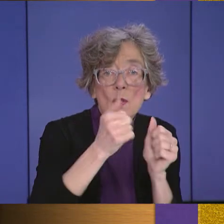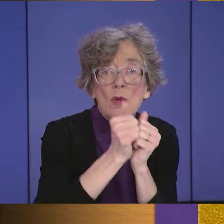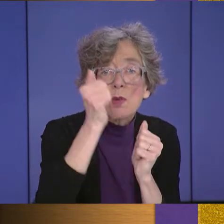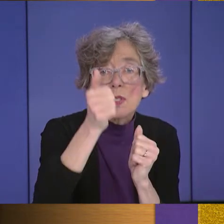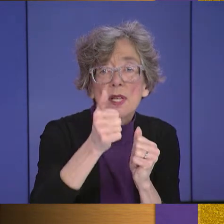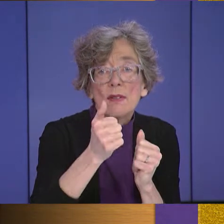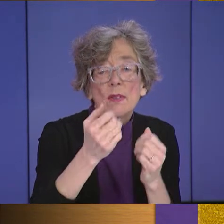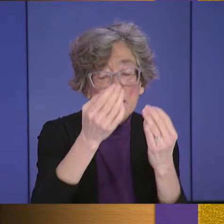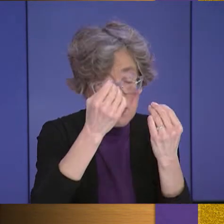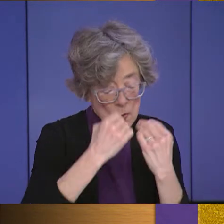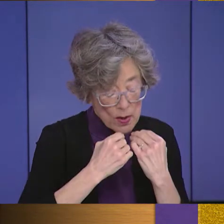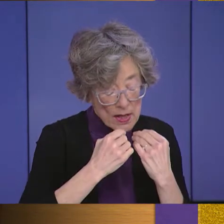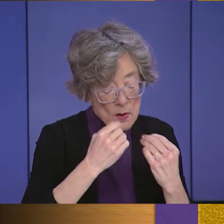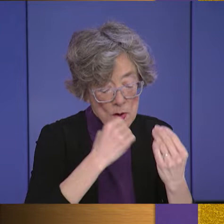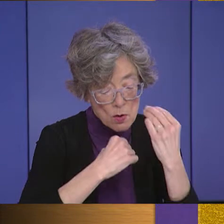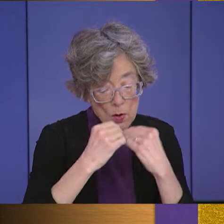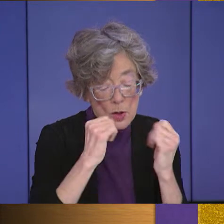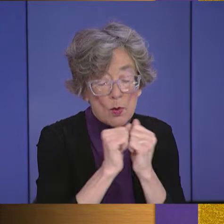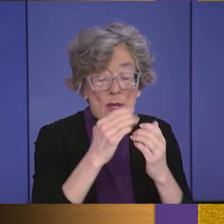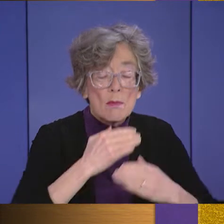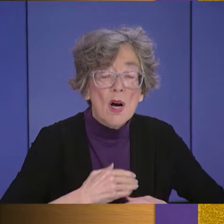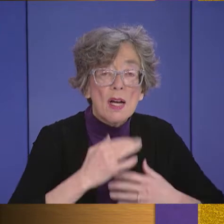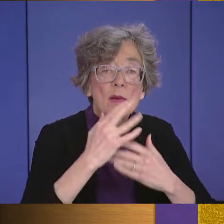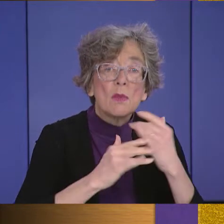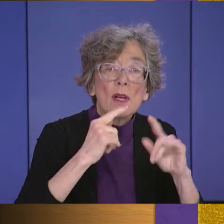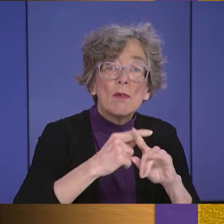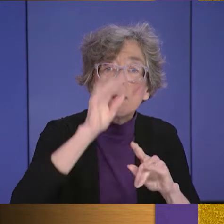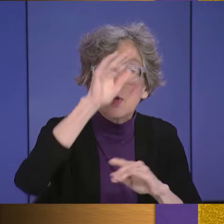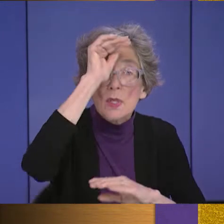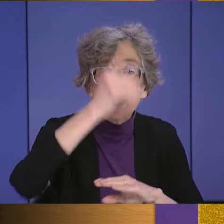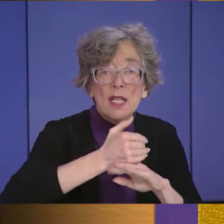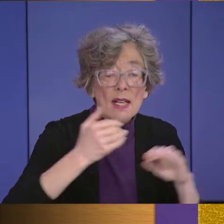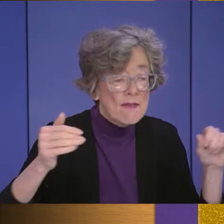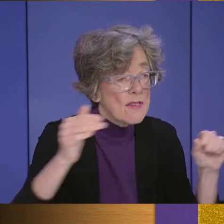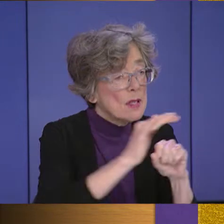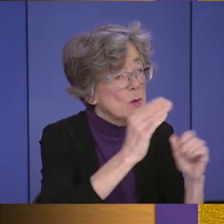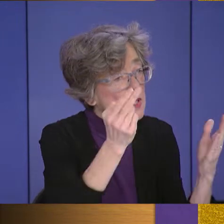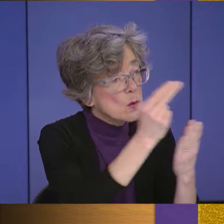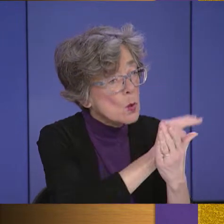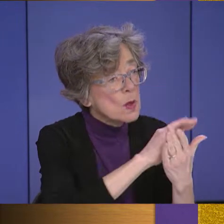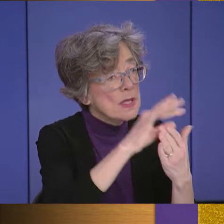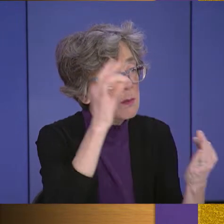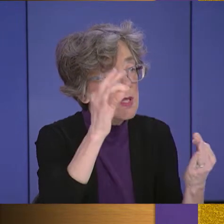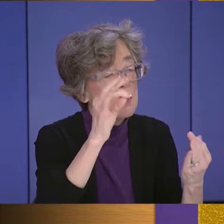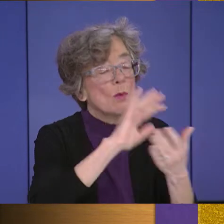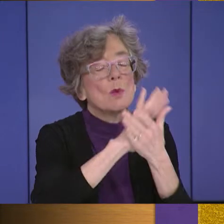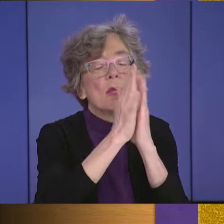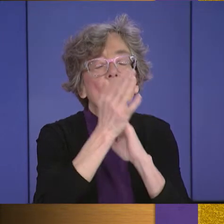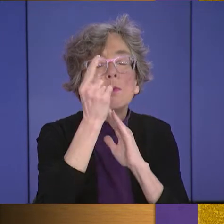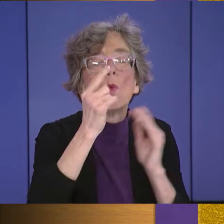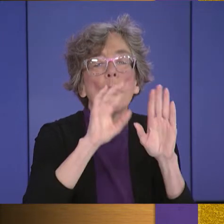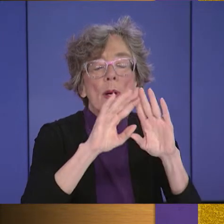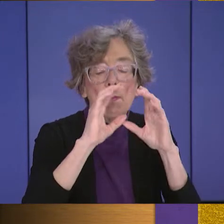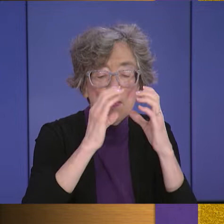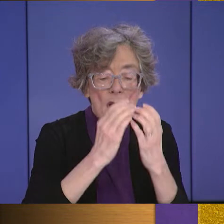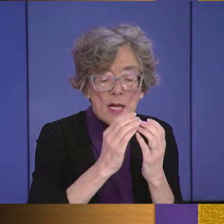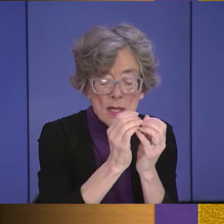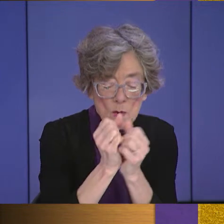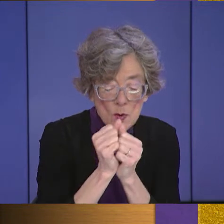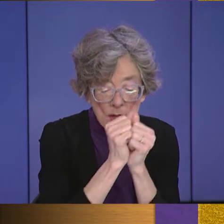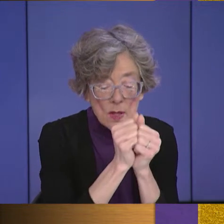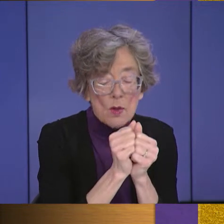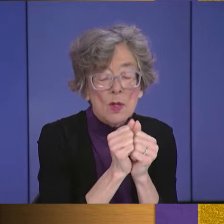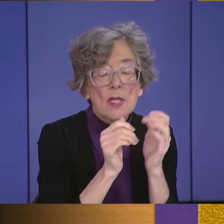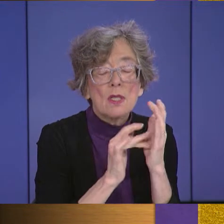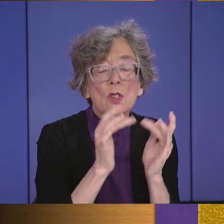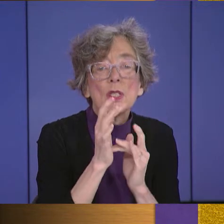that we who are nourished by the body and blood of your Son and filled with his Holy Spirit may become one body, one spirit in